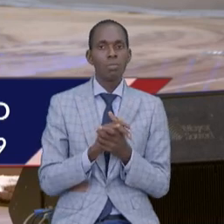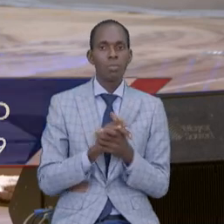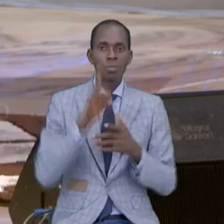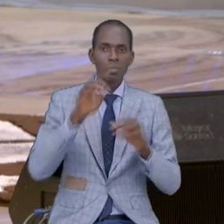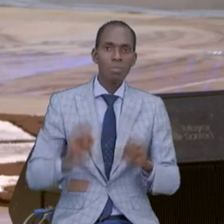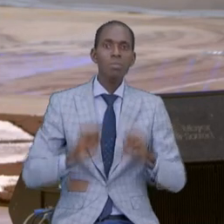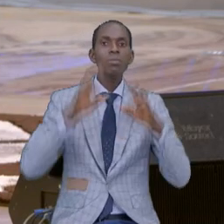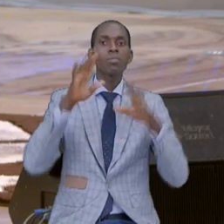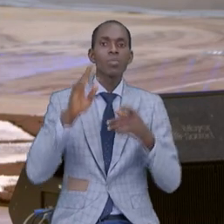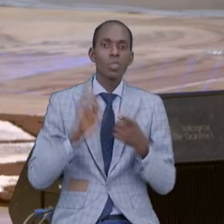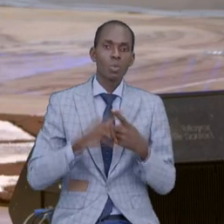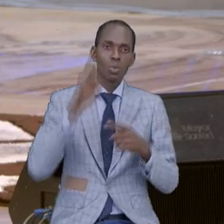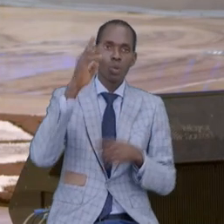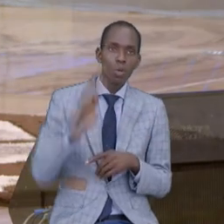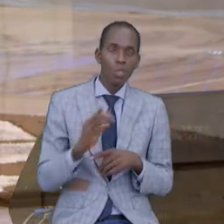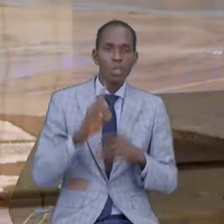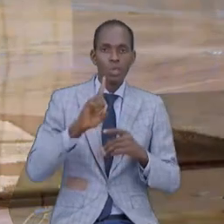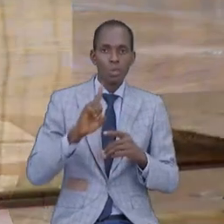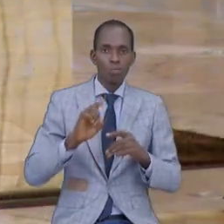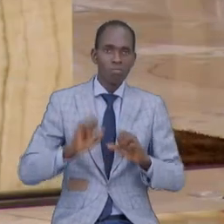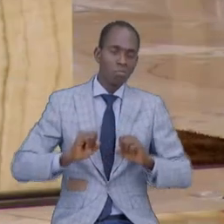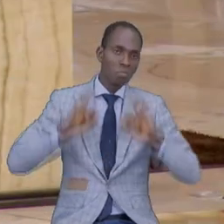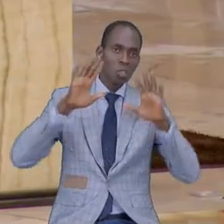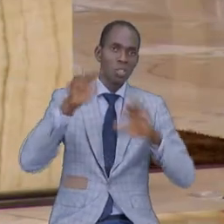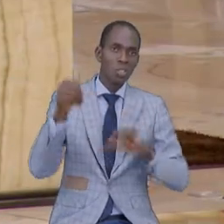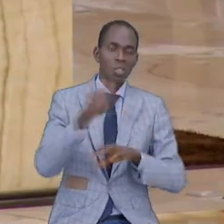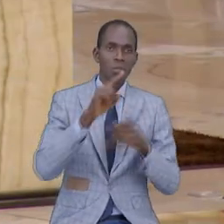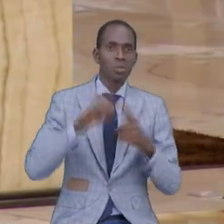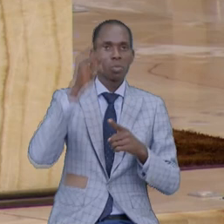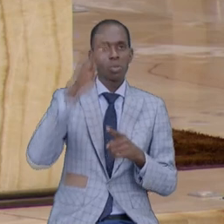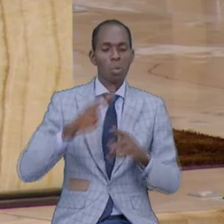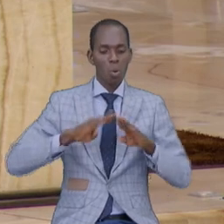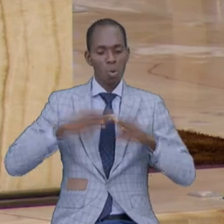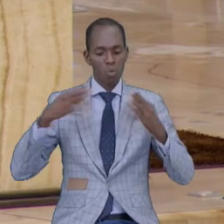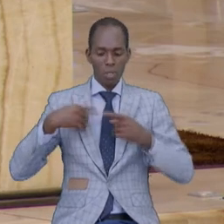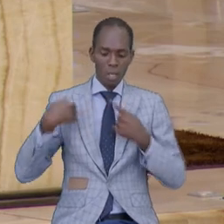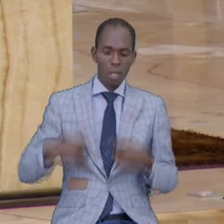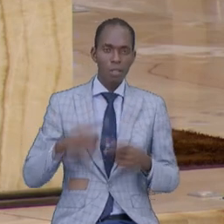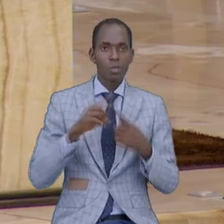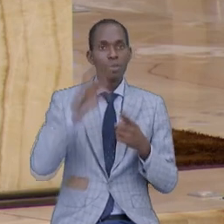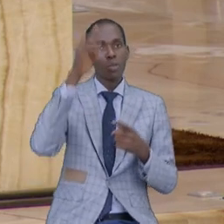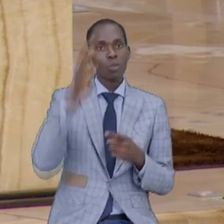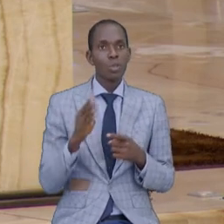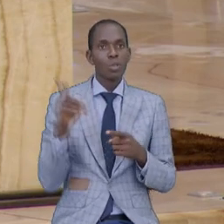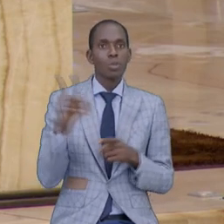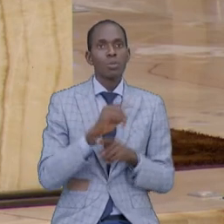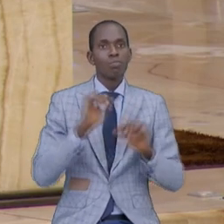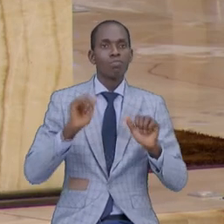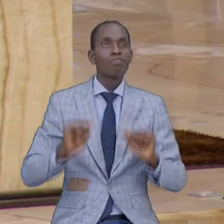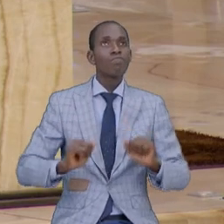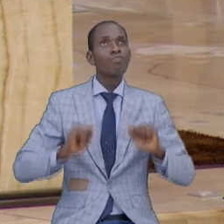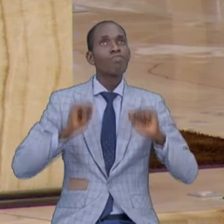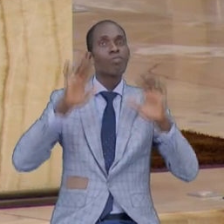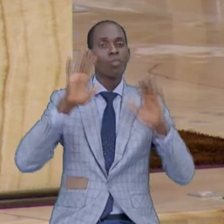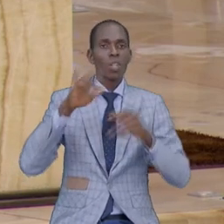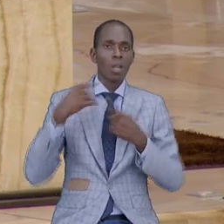to God, you yield yourself to God, you open your heart to God, you dedicate yourself to